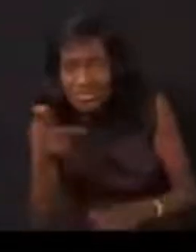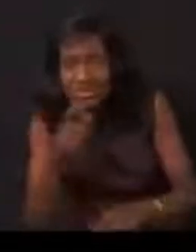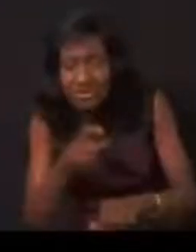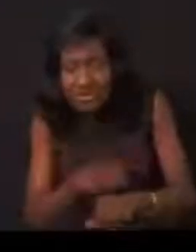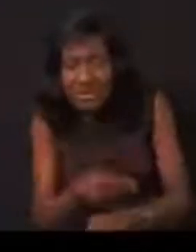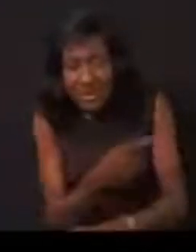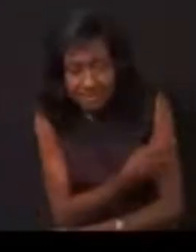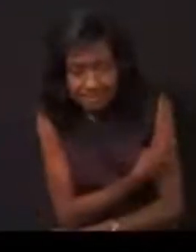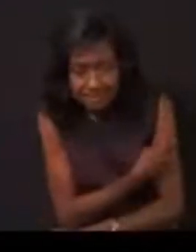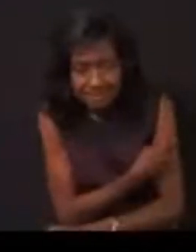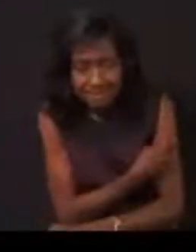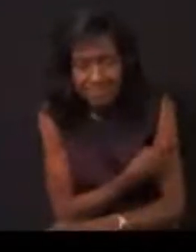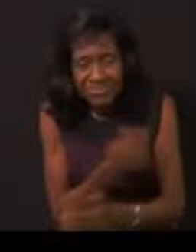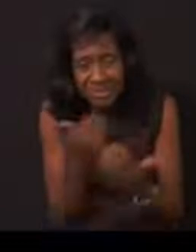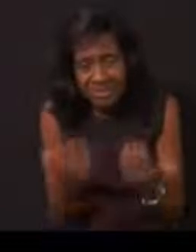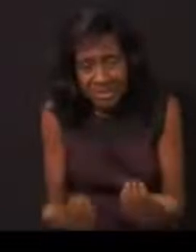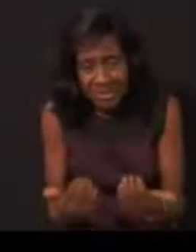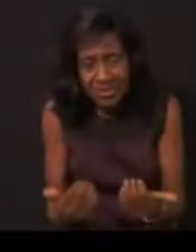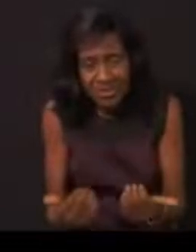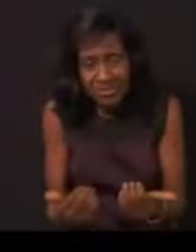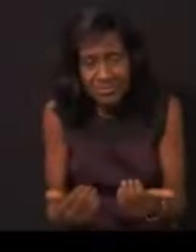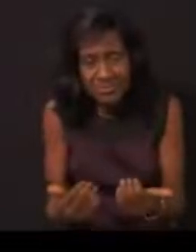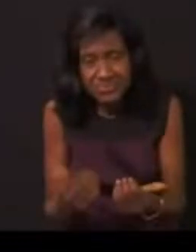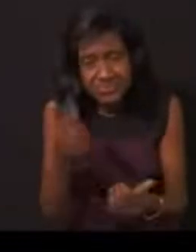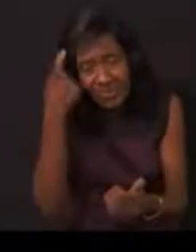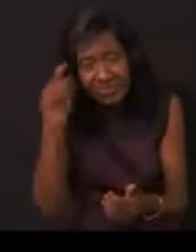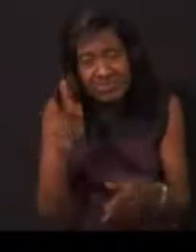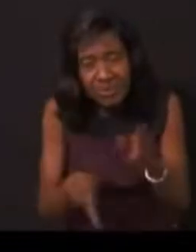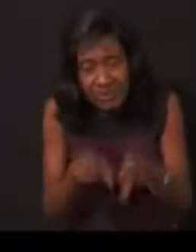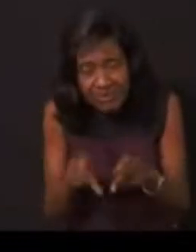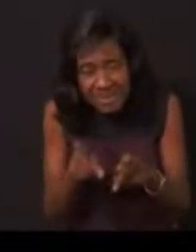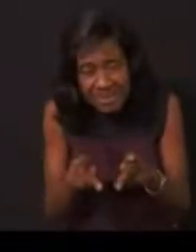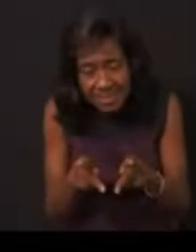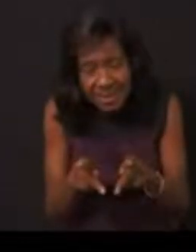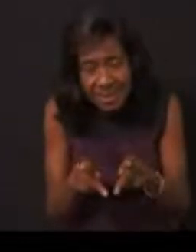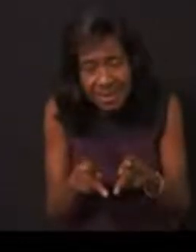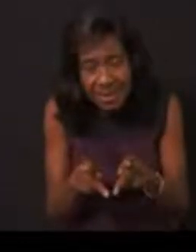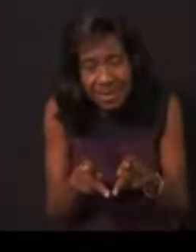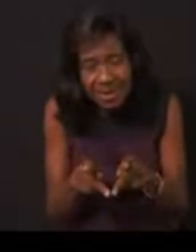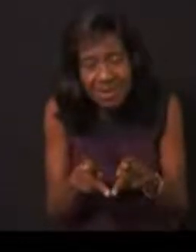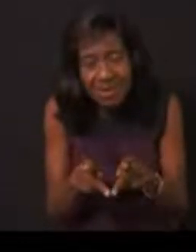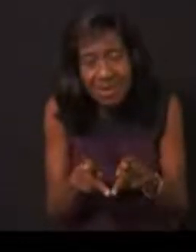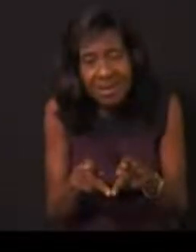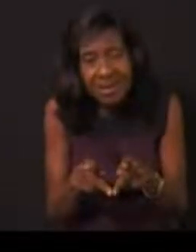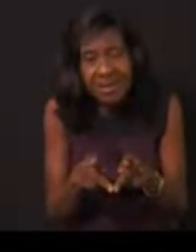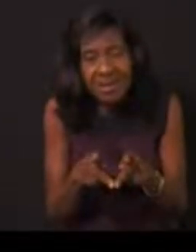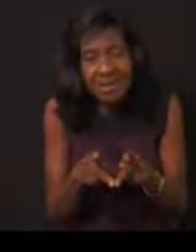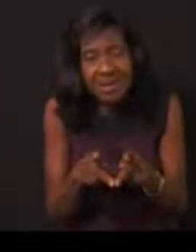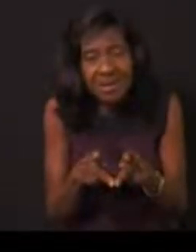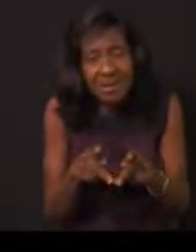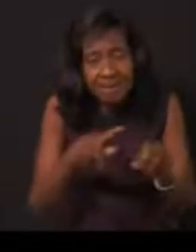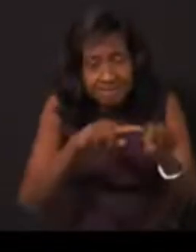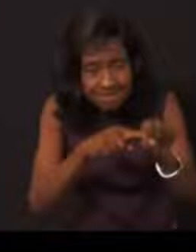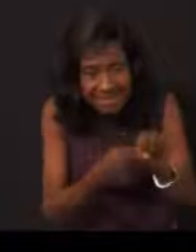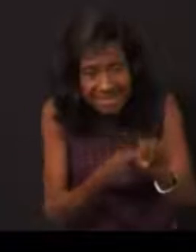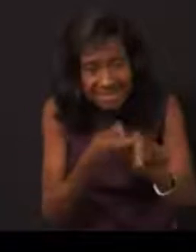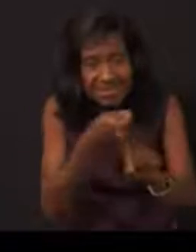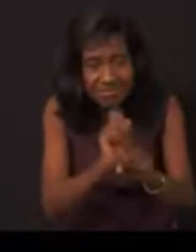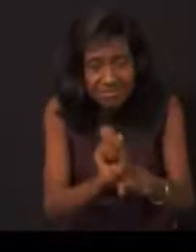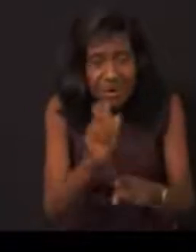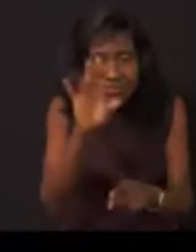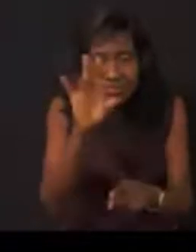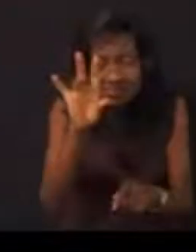available for persons, and I know the Premier said 70, but they're actually available for persons 60 years and